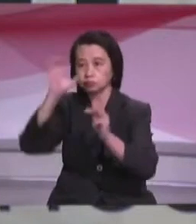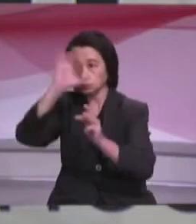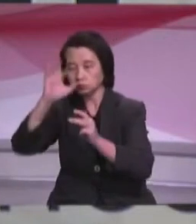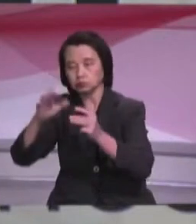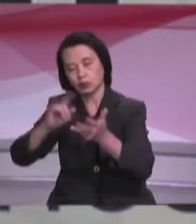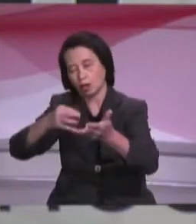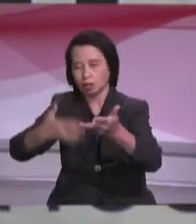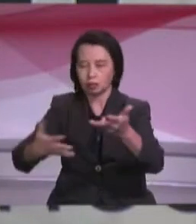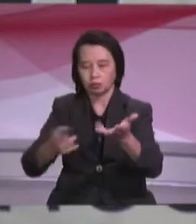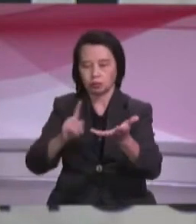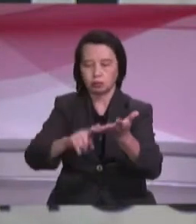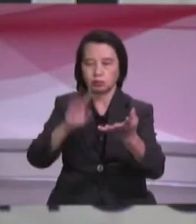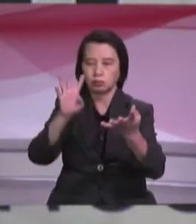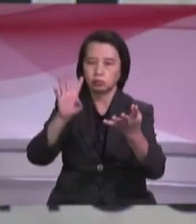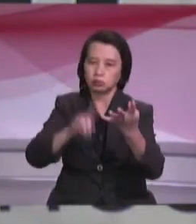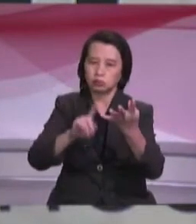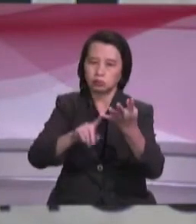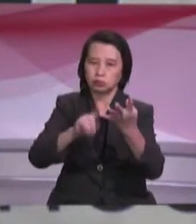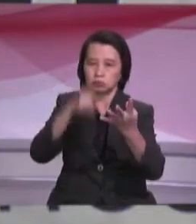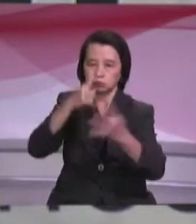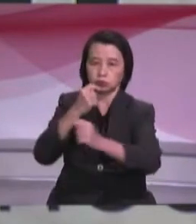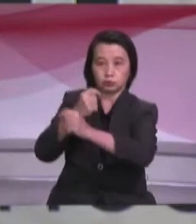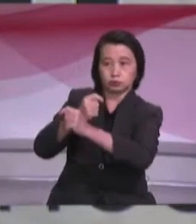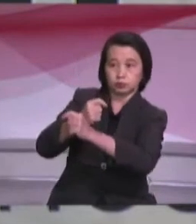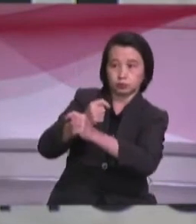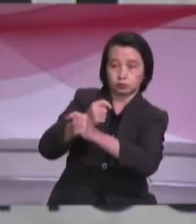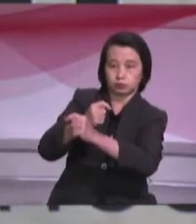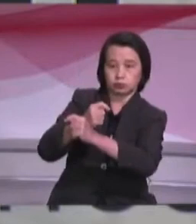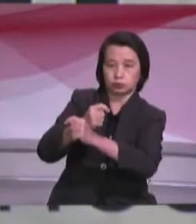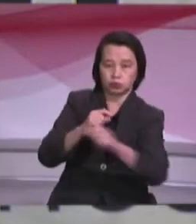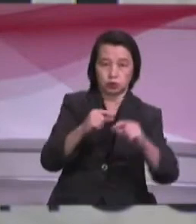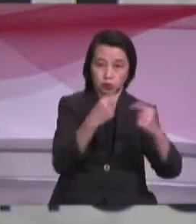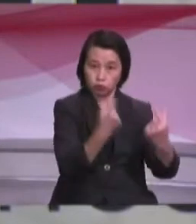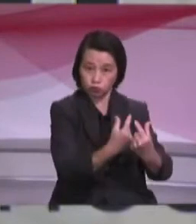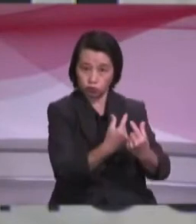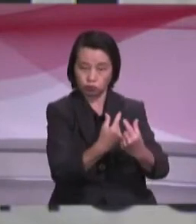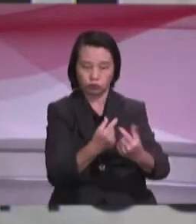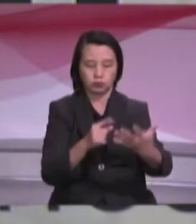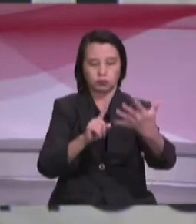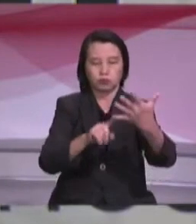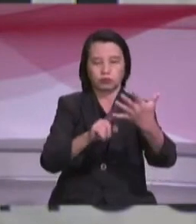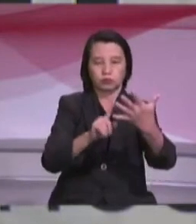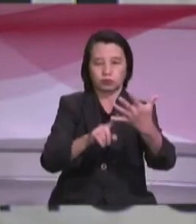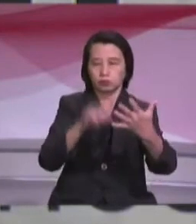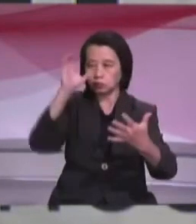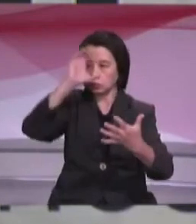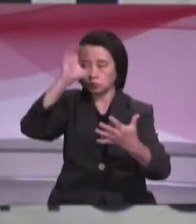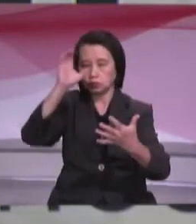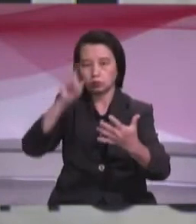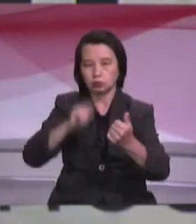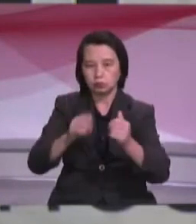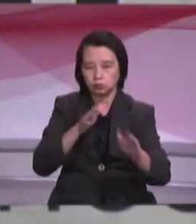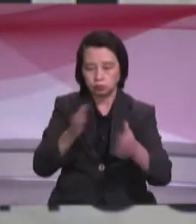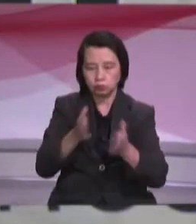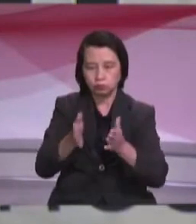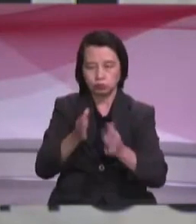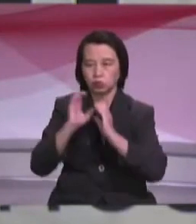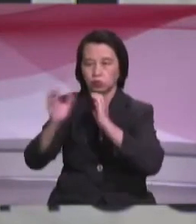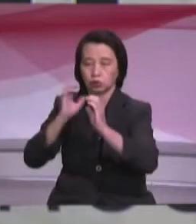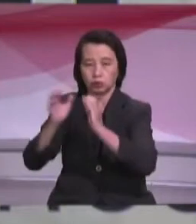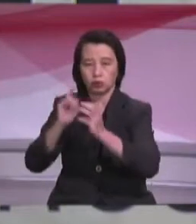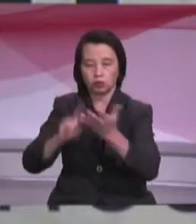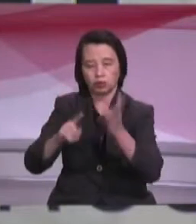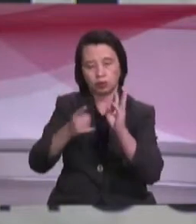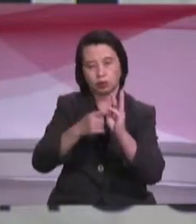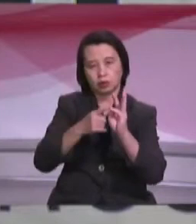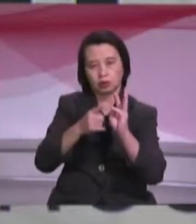etc. Fourth is to protect the vulnerable group. And fifth, we are looking into strategic communication, and